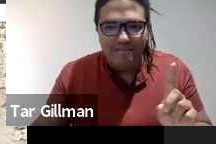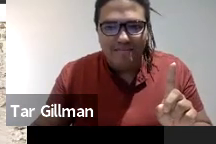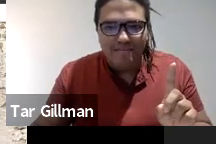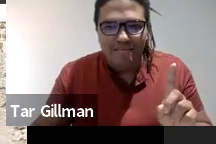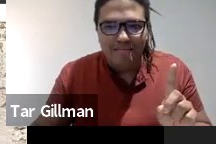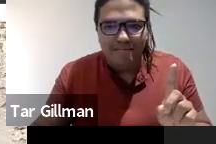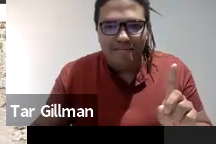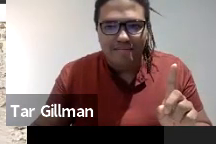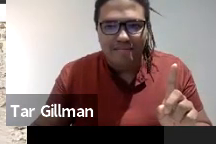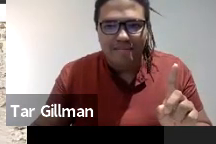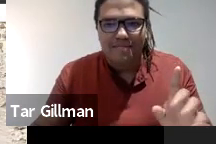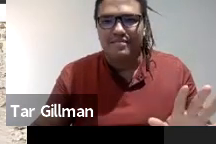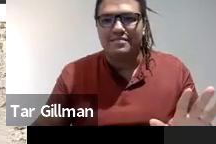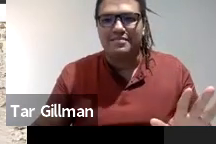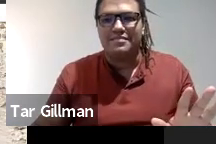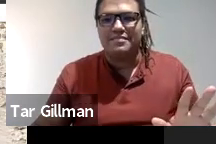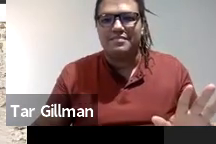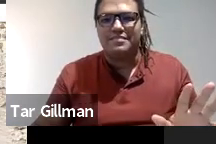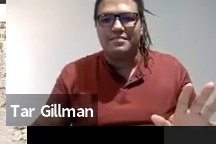Hang on one second.